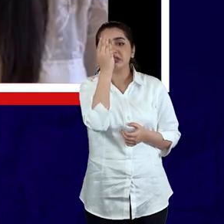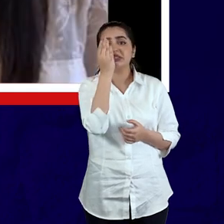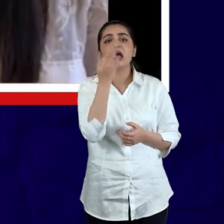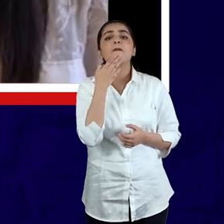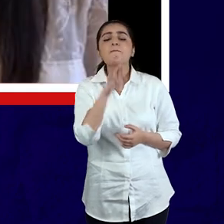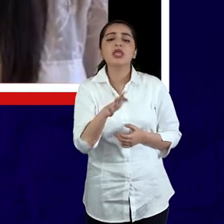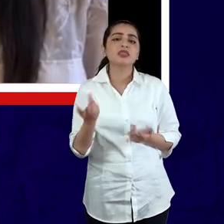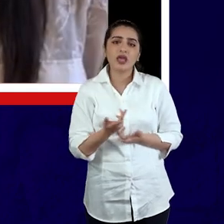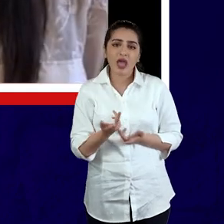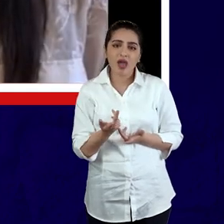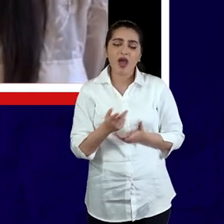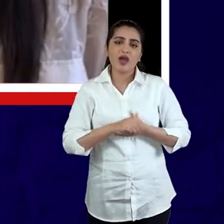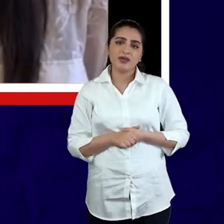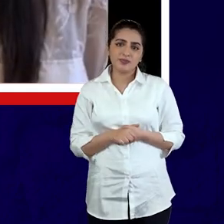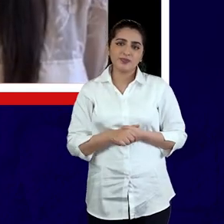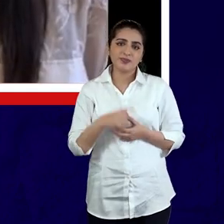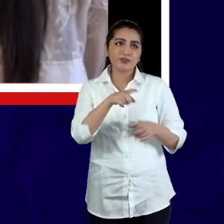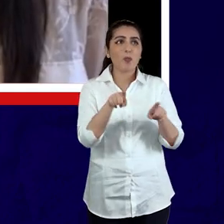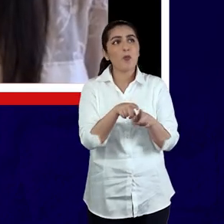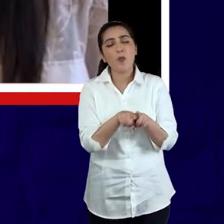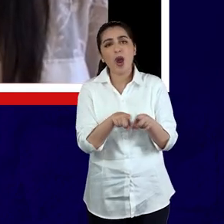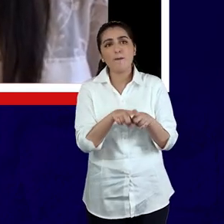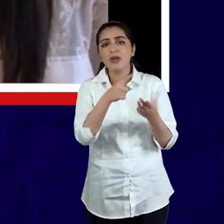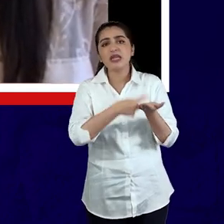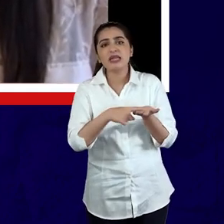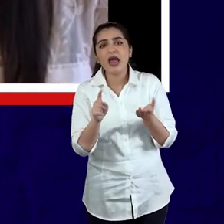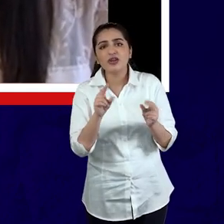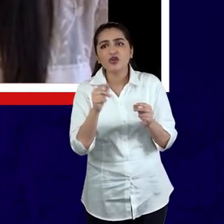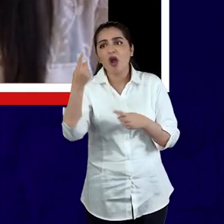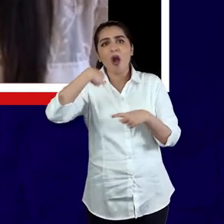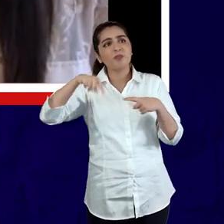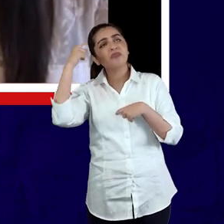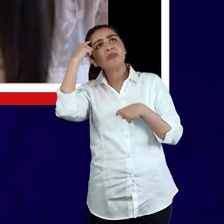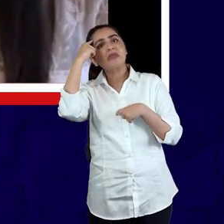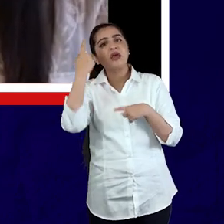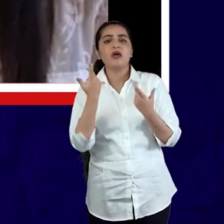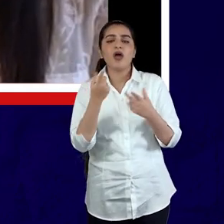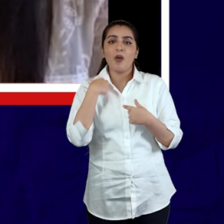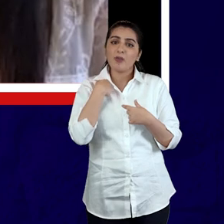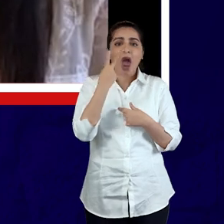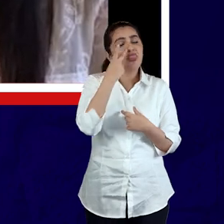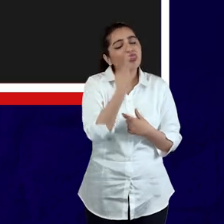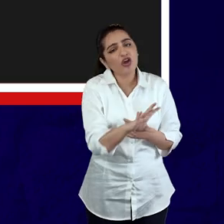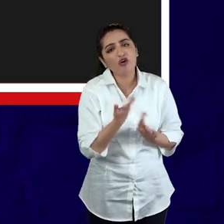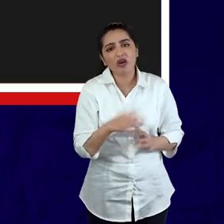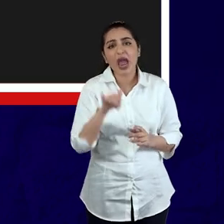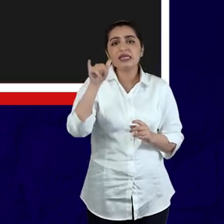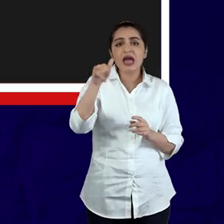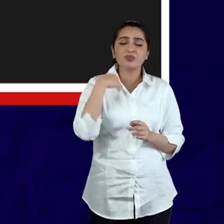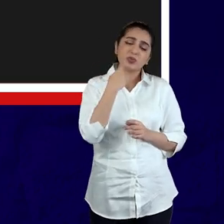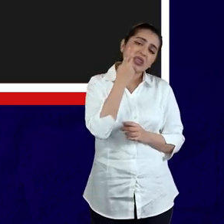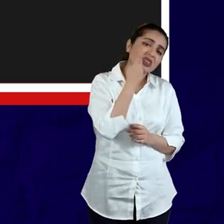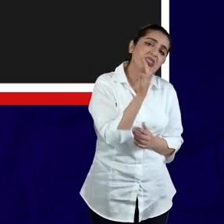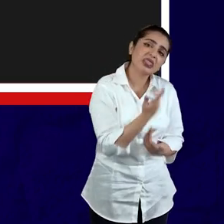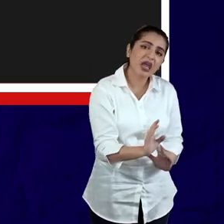is. Well, that's, I think, is a total, you know, no. I mean, that's not right to think of that. We've seen it, right, Yasmeen Appa, with our program